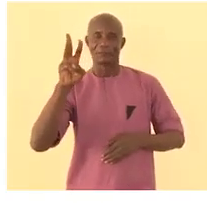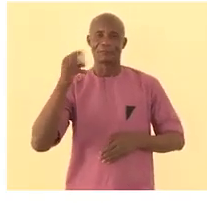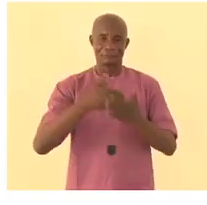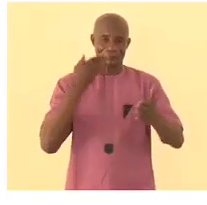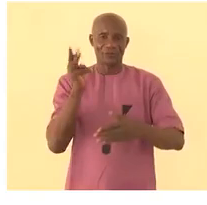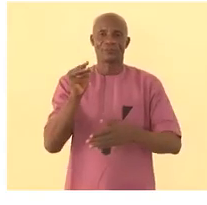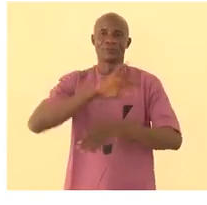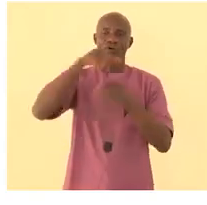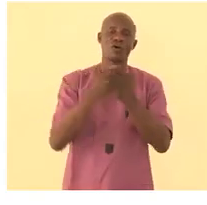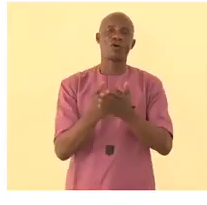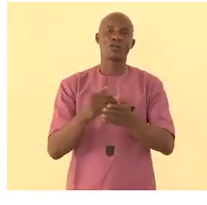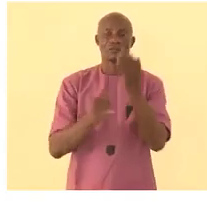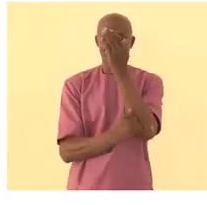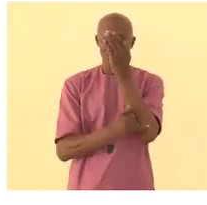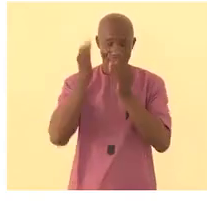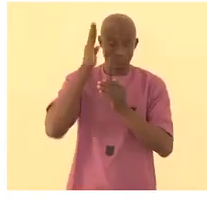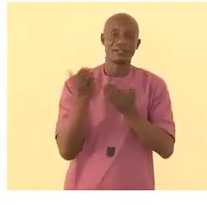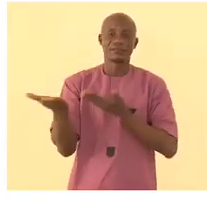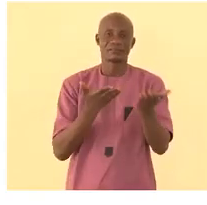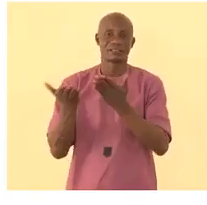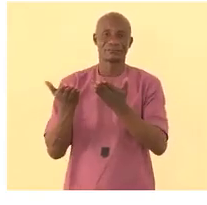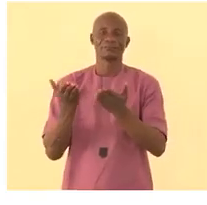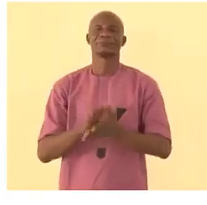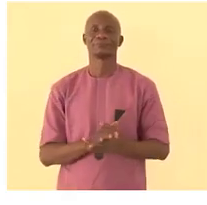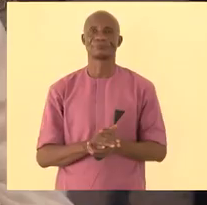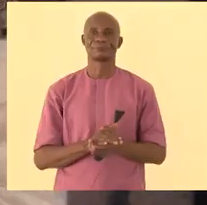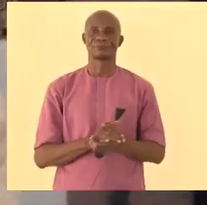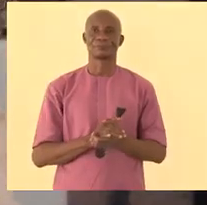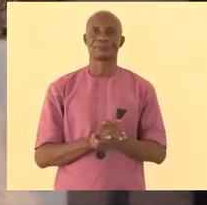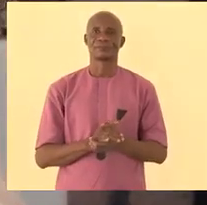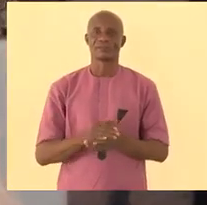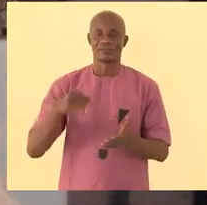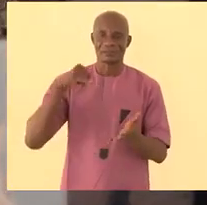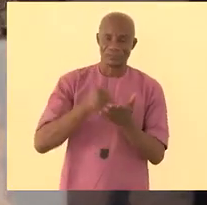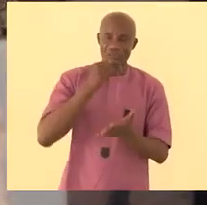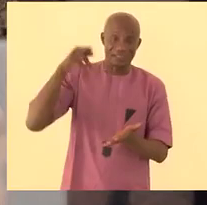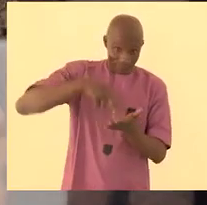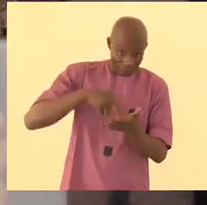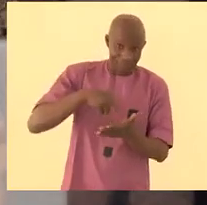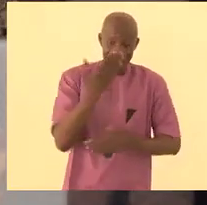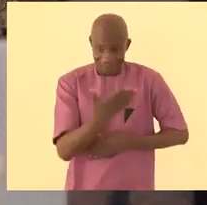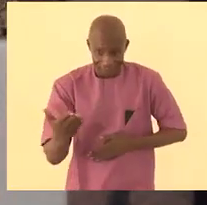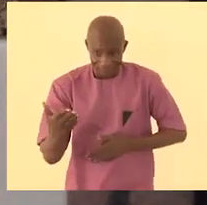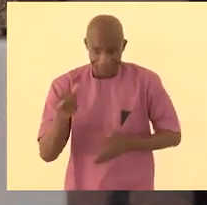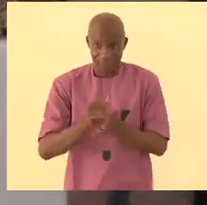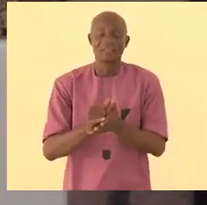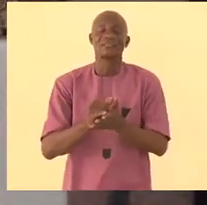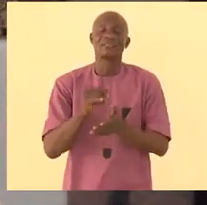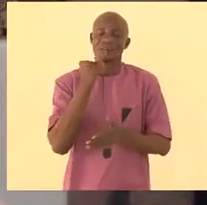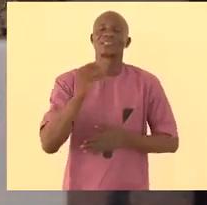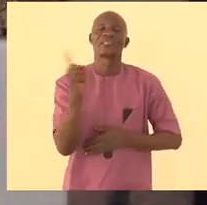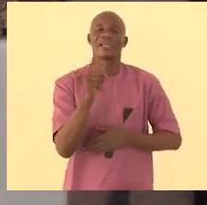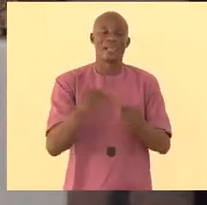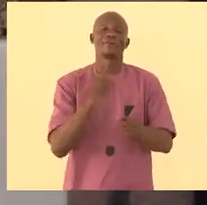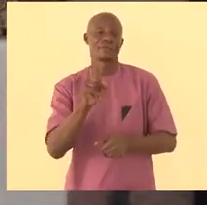nations will serve him. So the Pope was just restating the things that are already